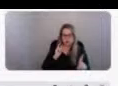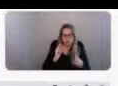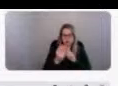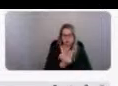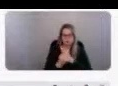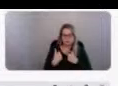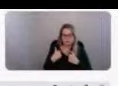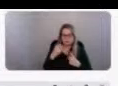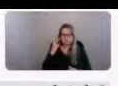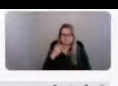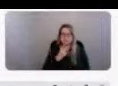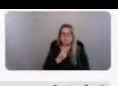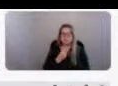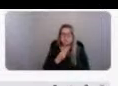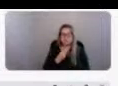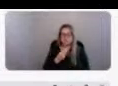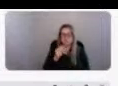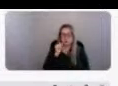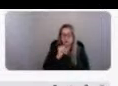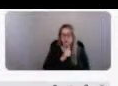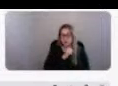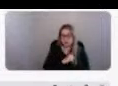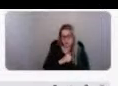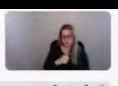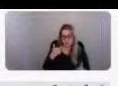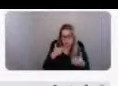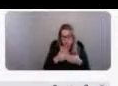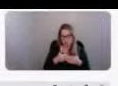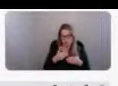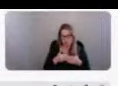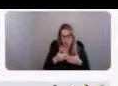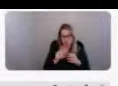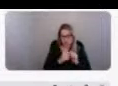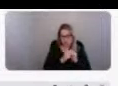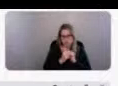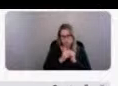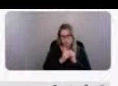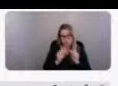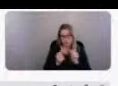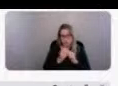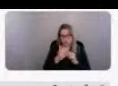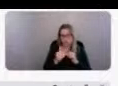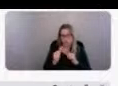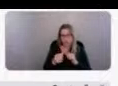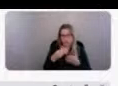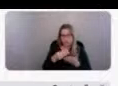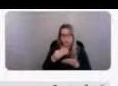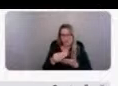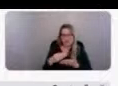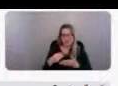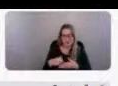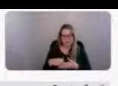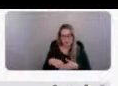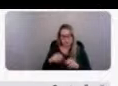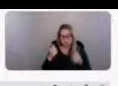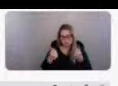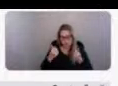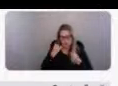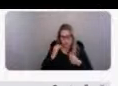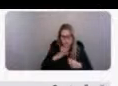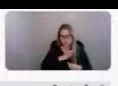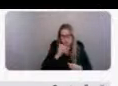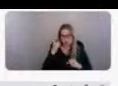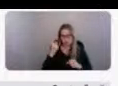voice arizona is closely bound together by more than where we buy our cars if the commission only